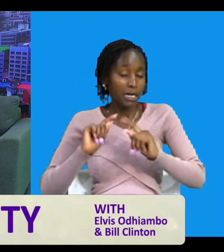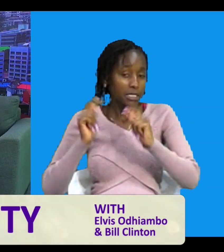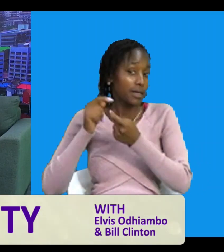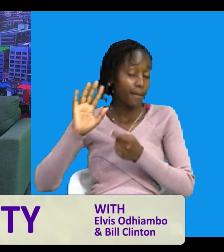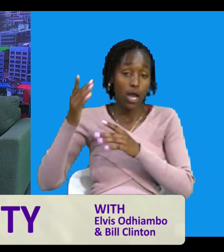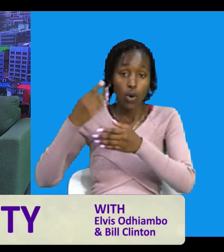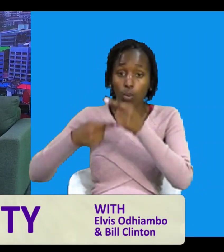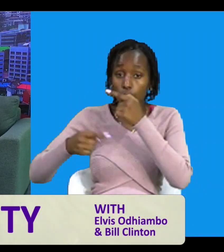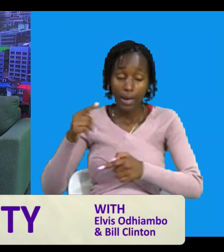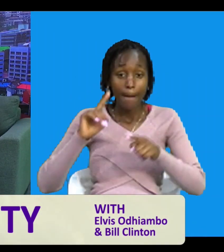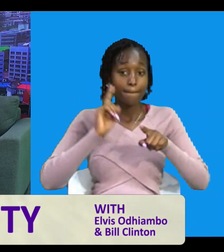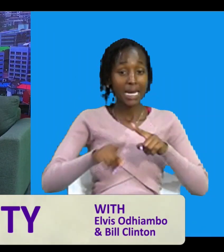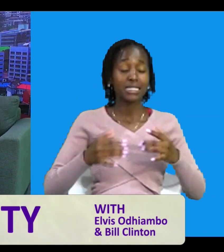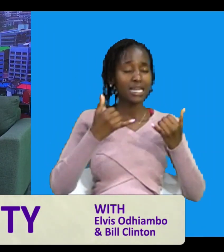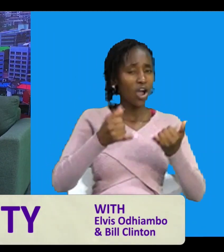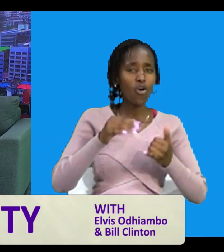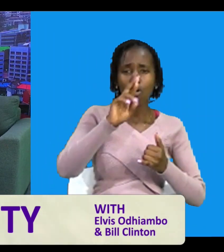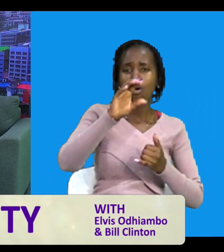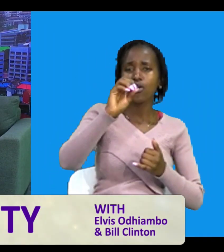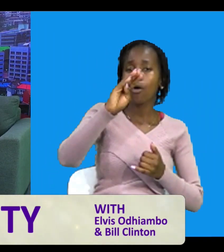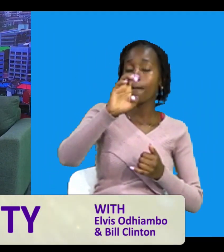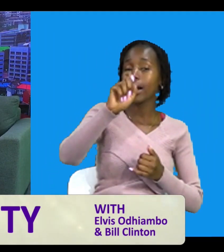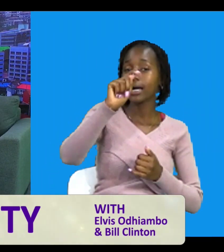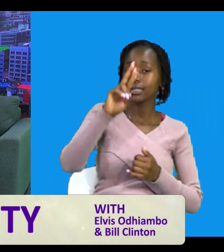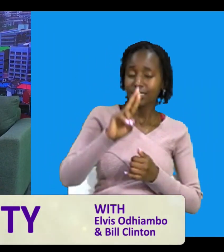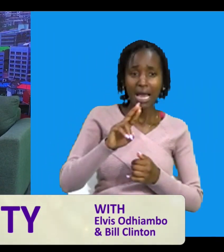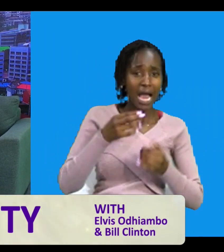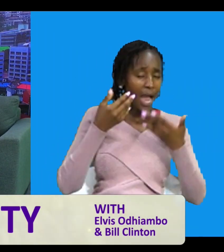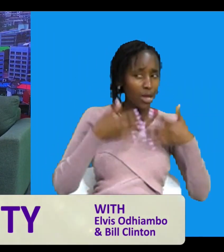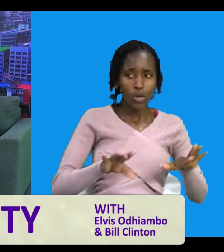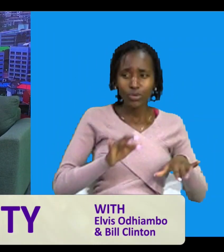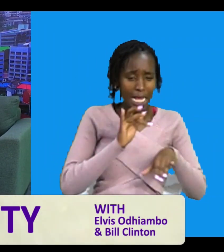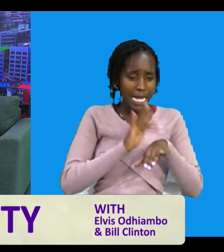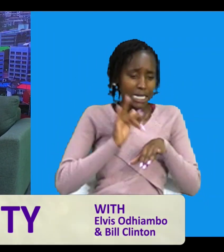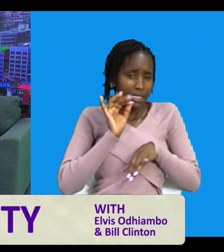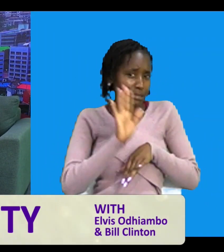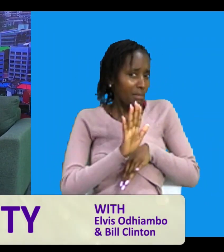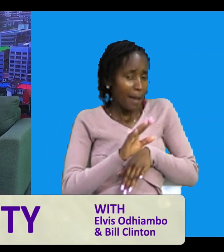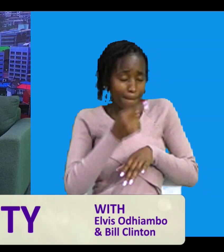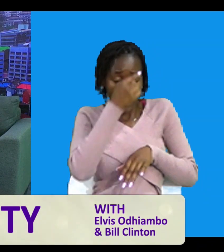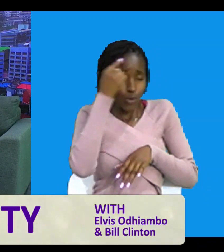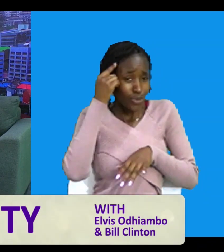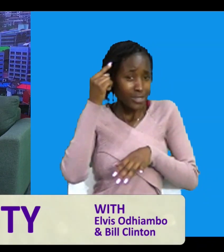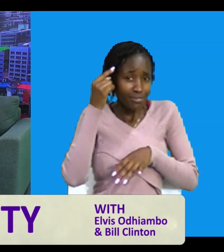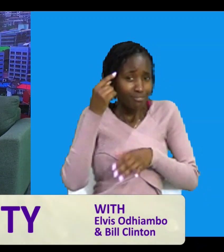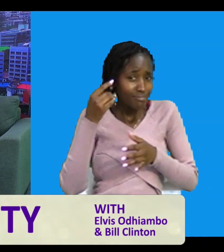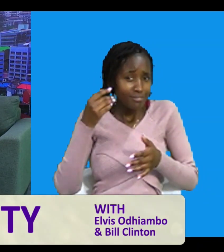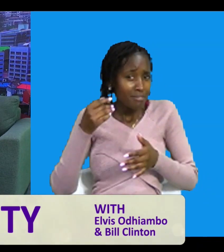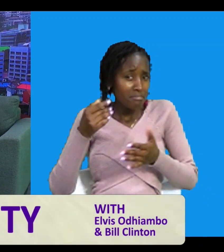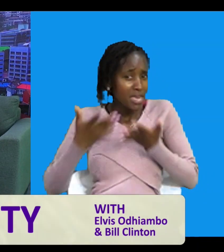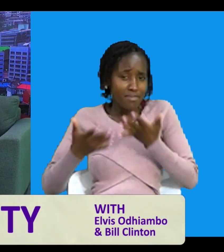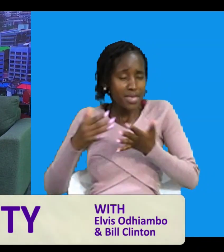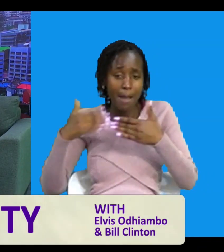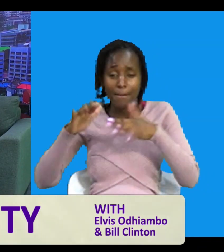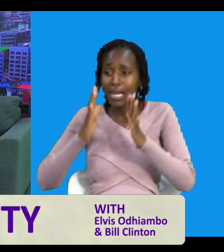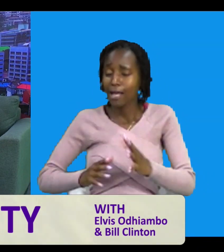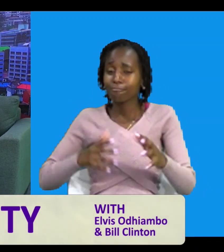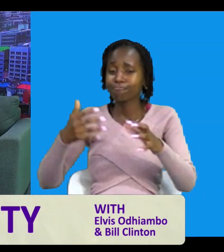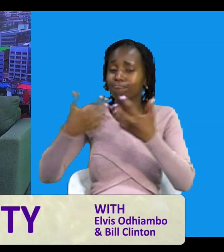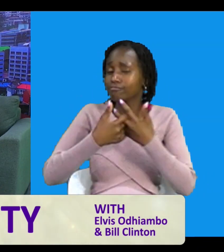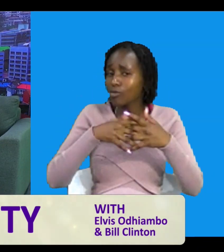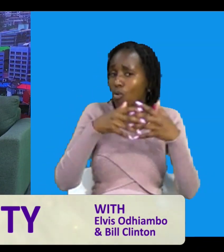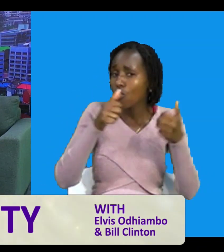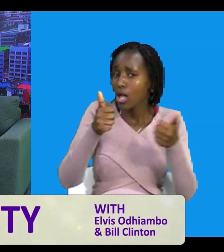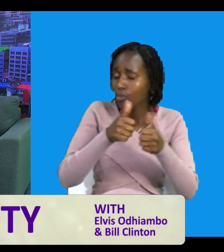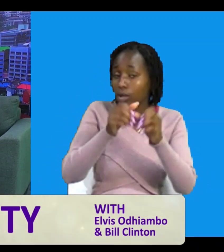here is: has Robert Matano lost his touch with Tusker FC, or are the players not really gelling really well, like it's supposed to?